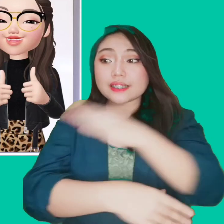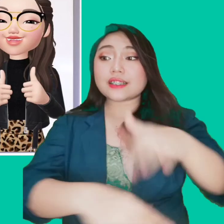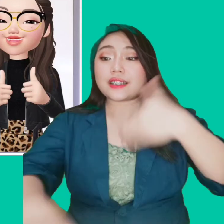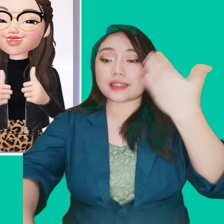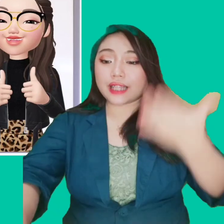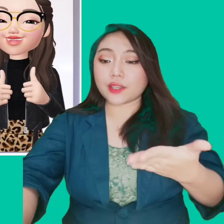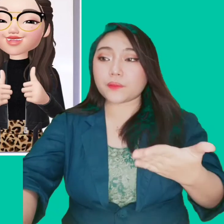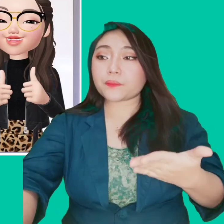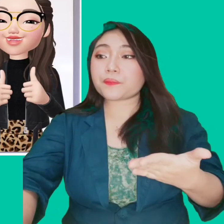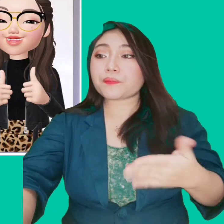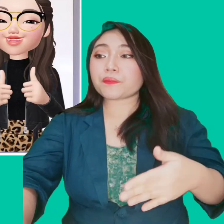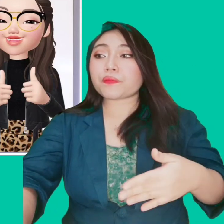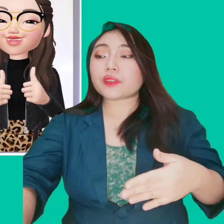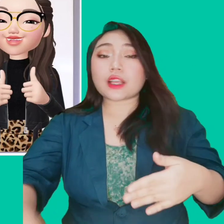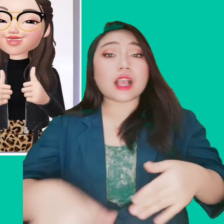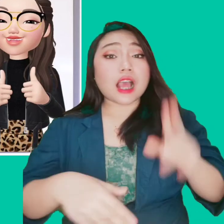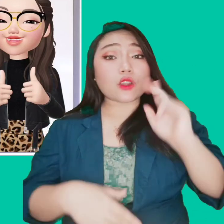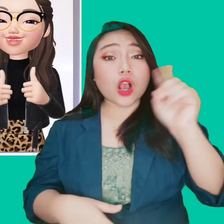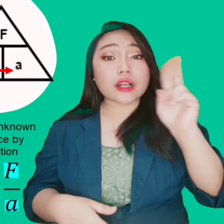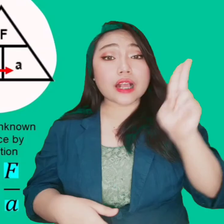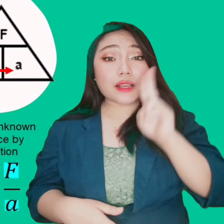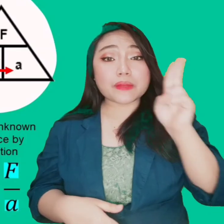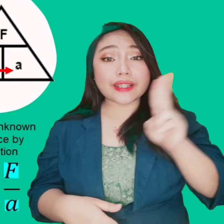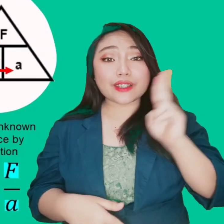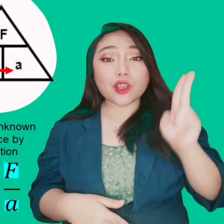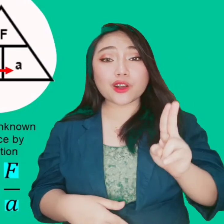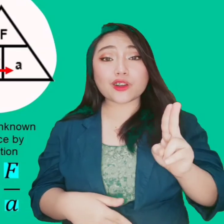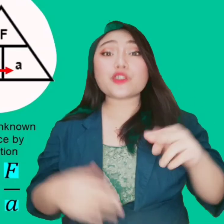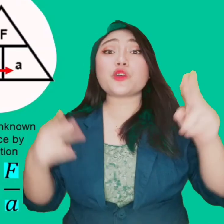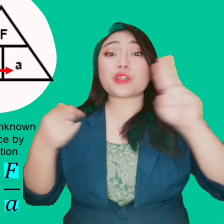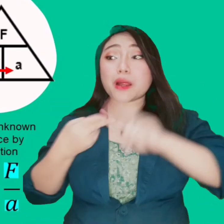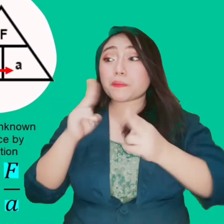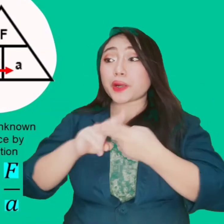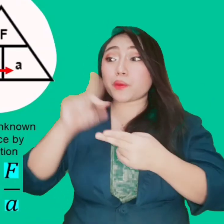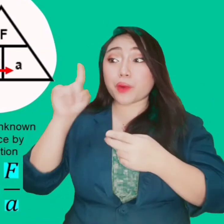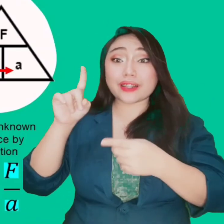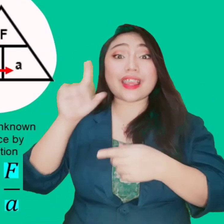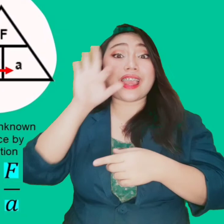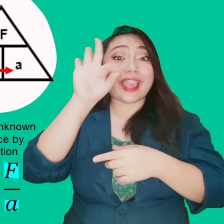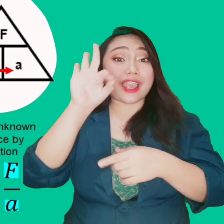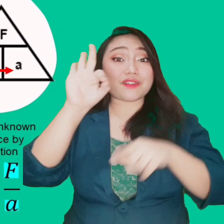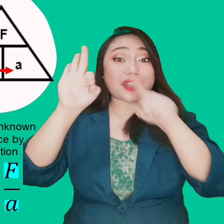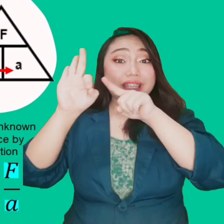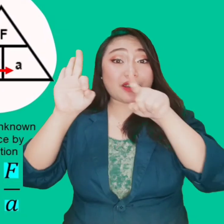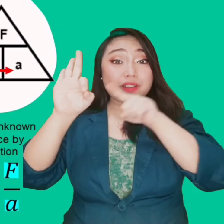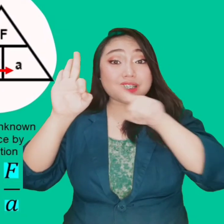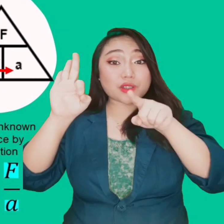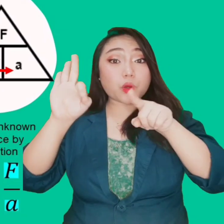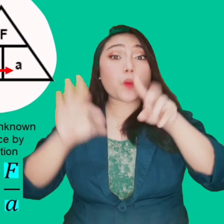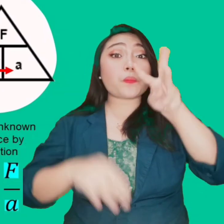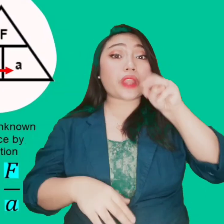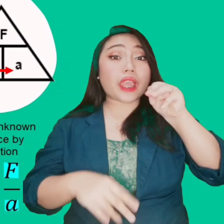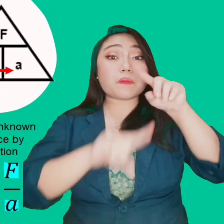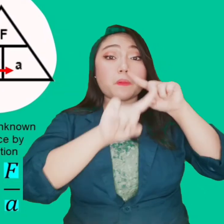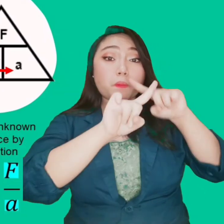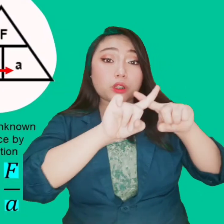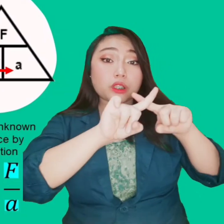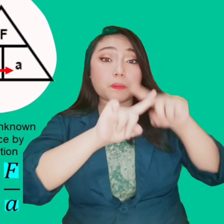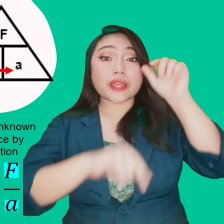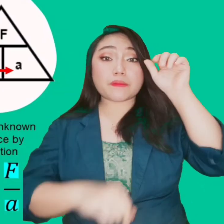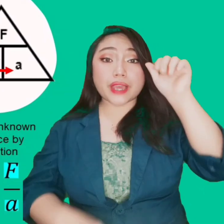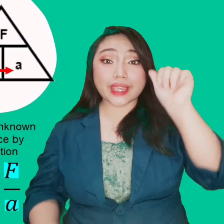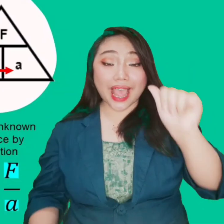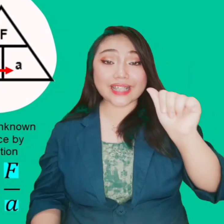force. Next, what will you use? You would be using F is equals to